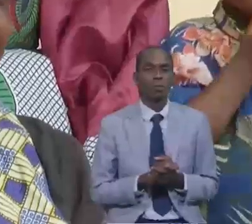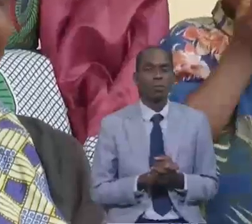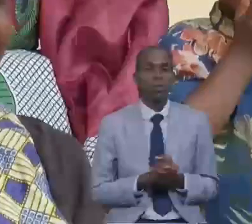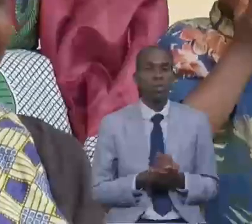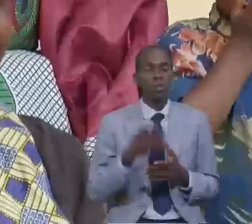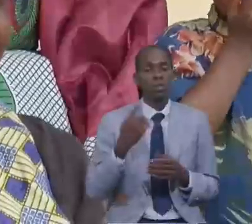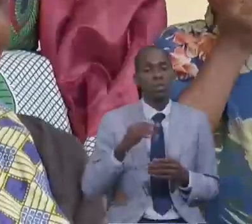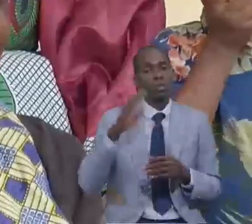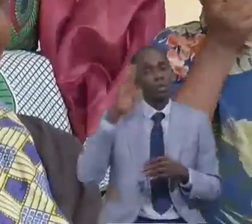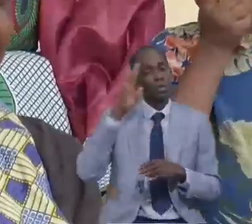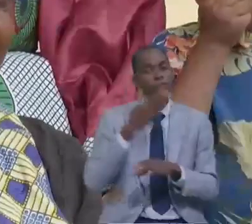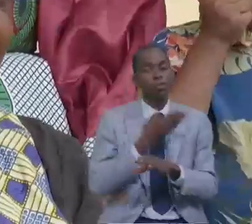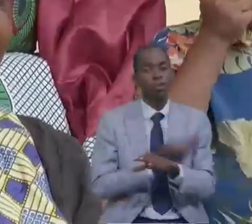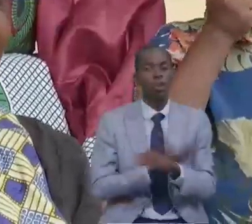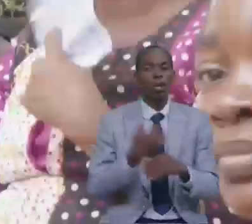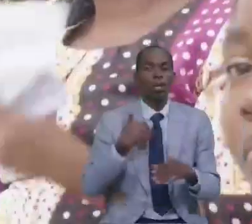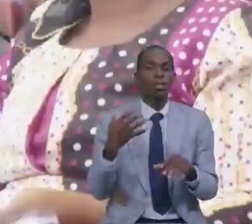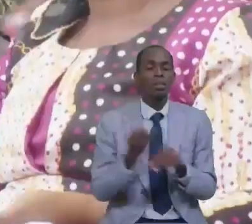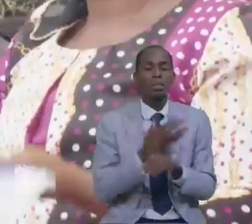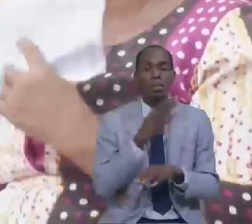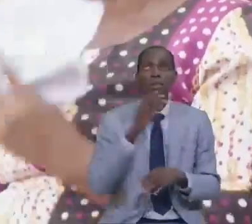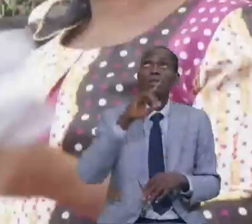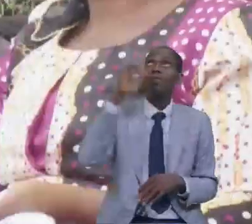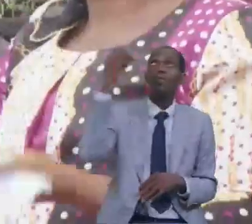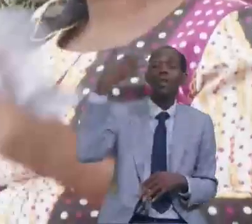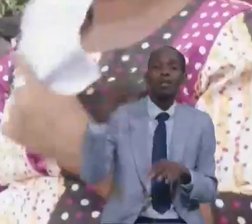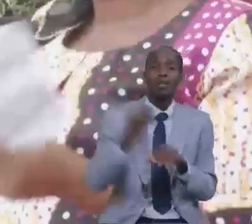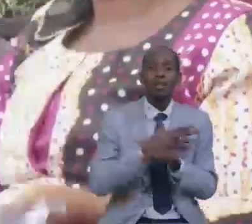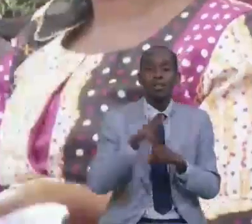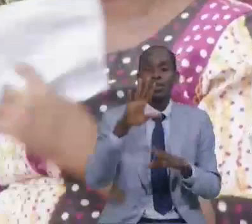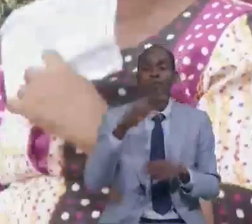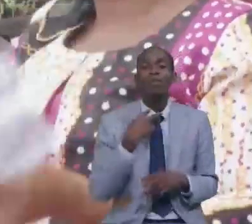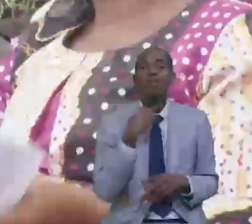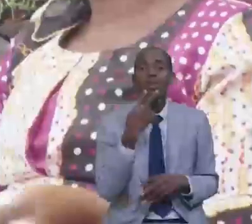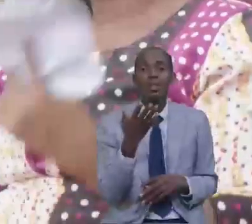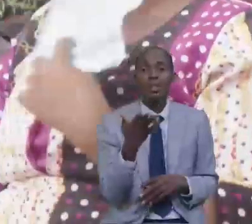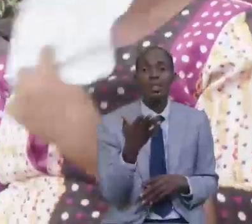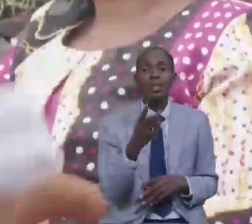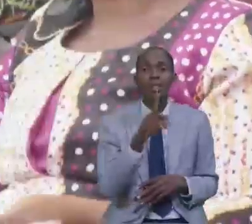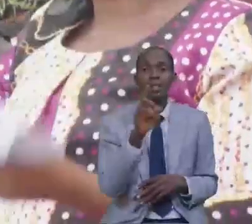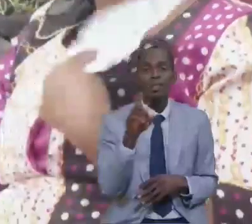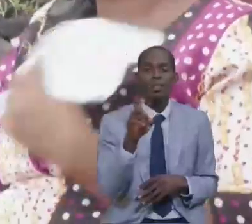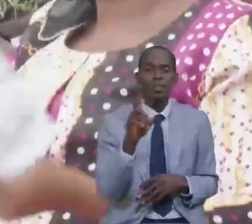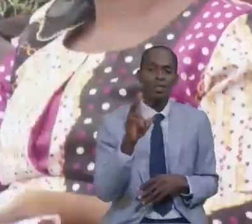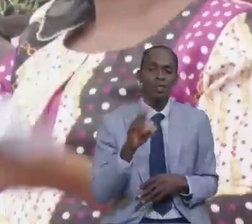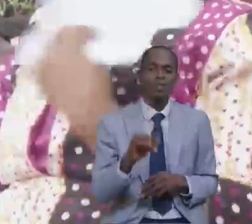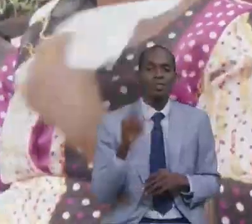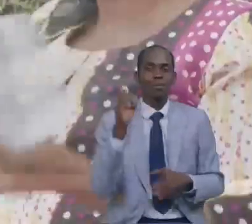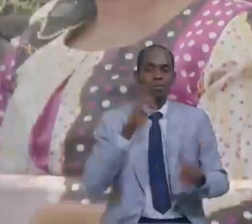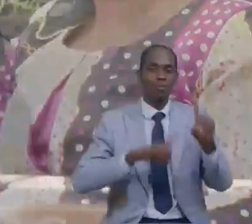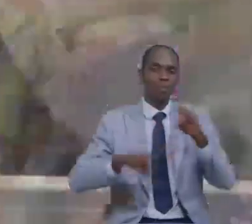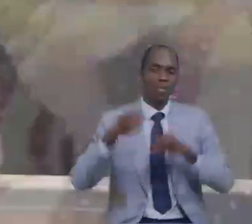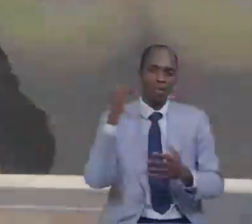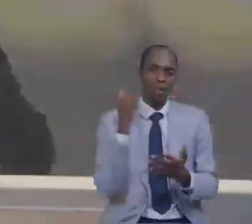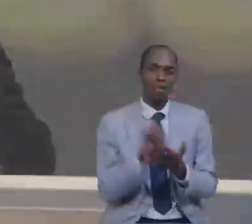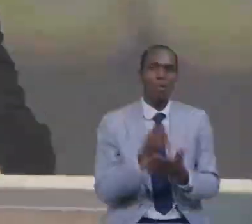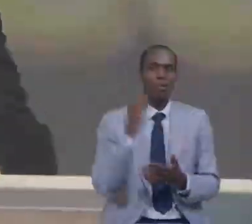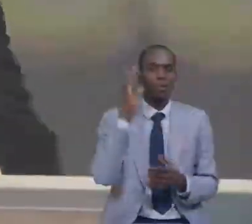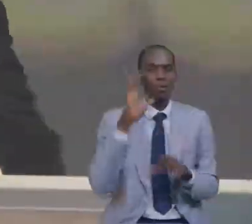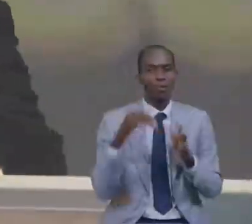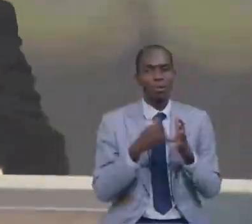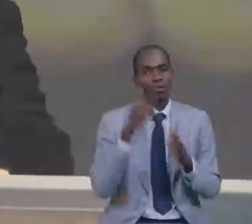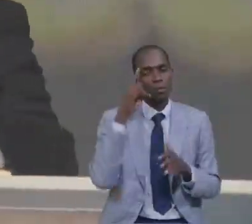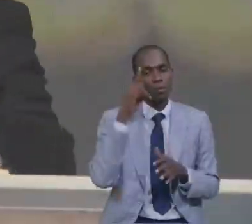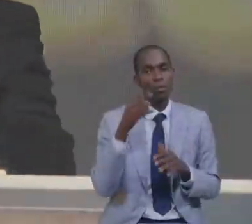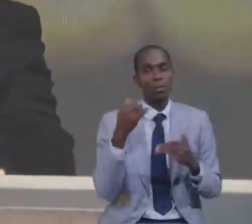Yeah. Amen. He will do it. We'll come to point number three now. Point number three is our